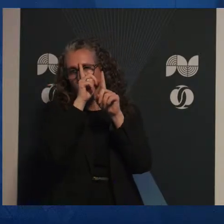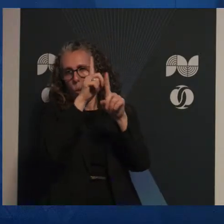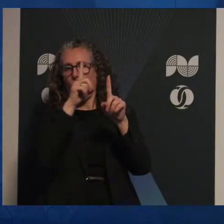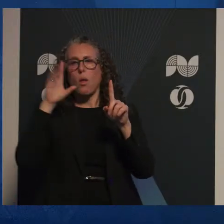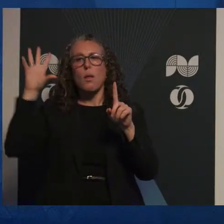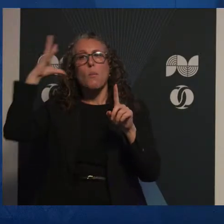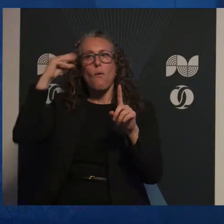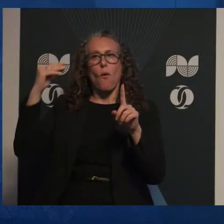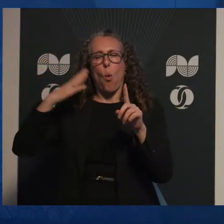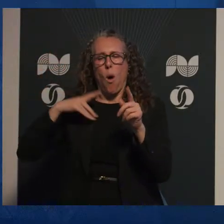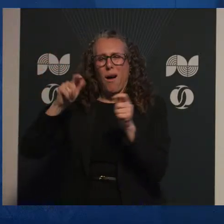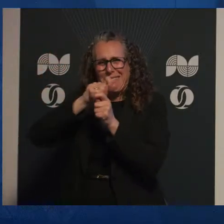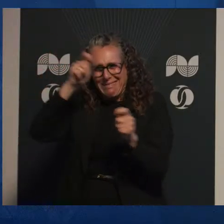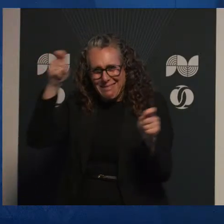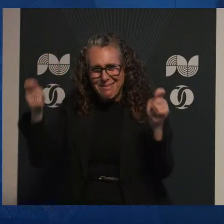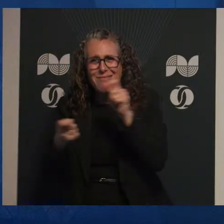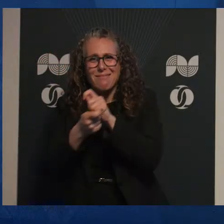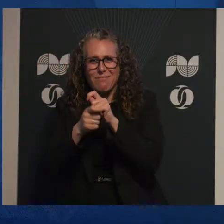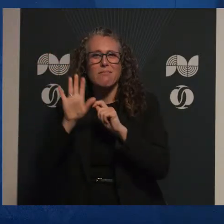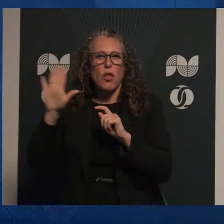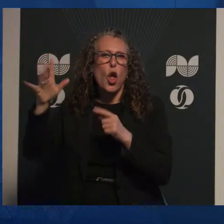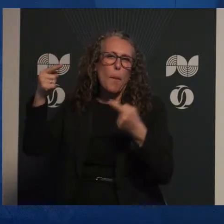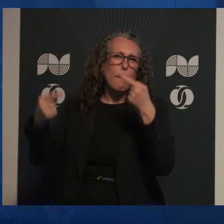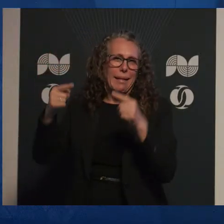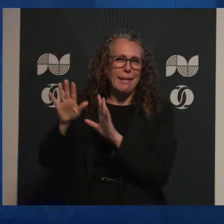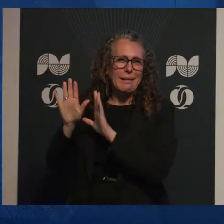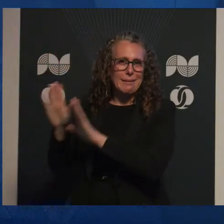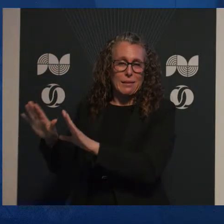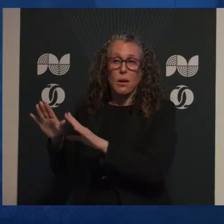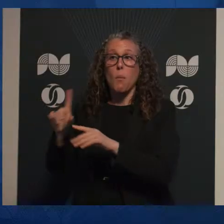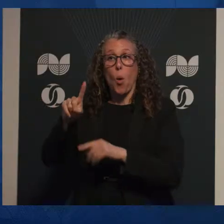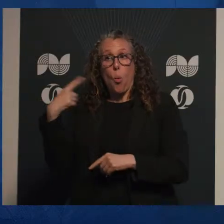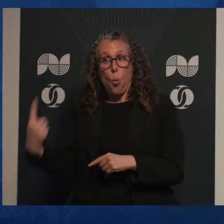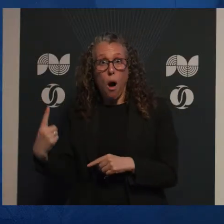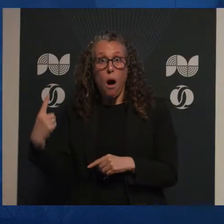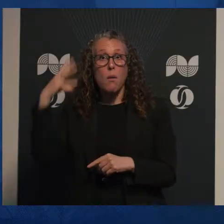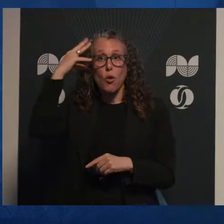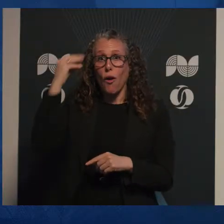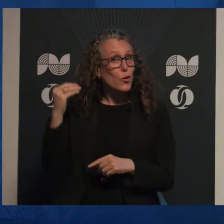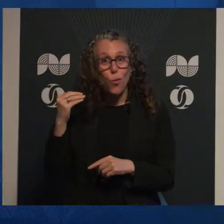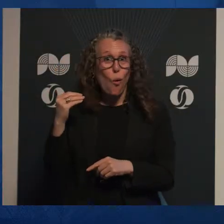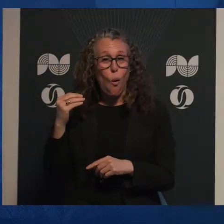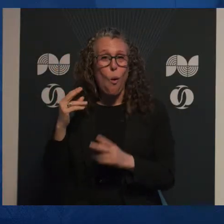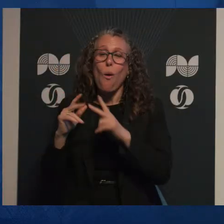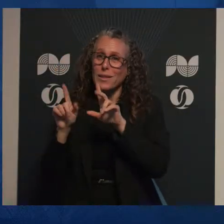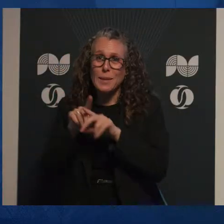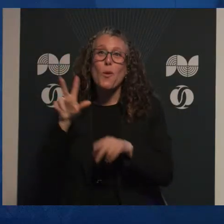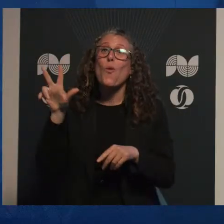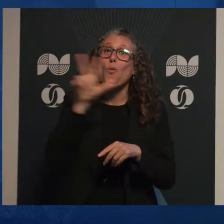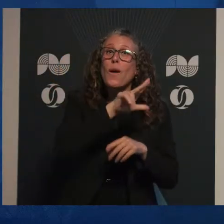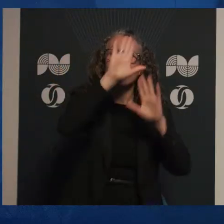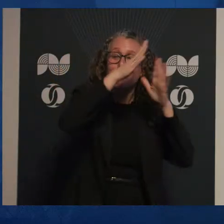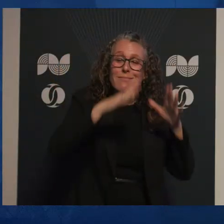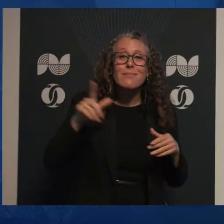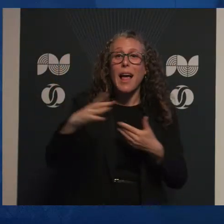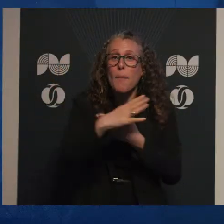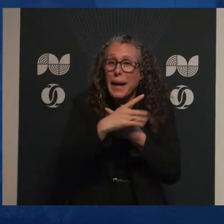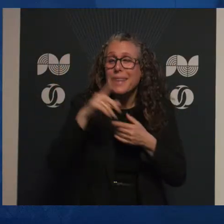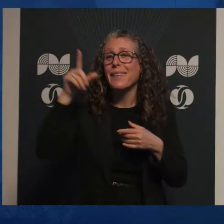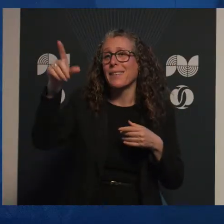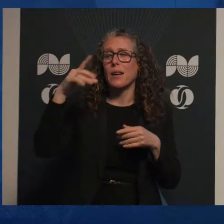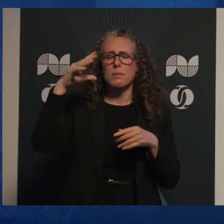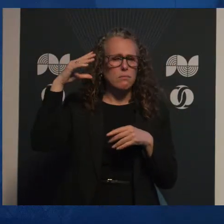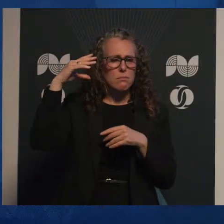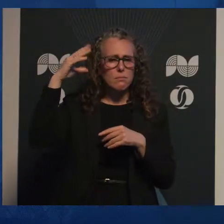Moldova. But that is equally true also in parts of the Western Balkans, where we're seeing Albania, Montenegro